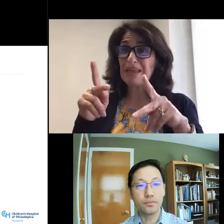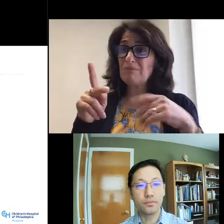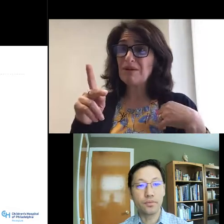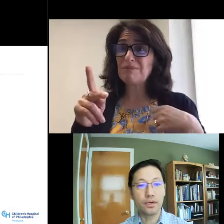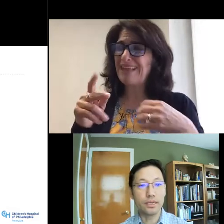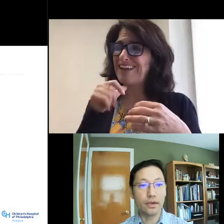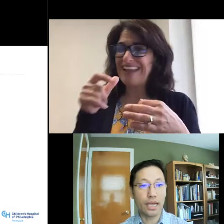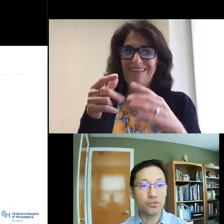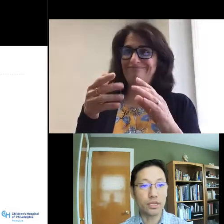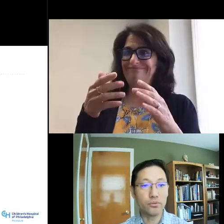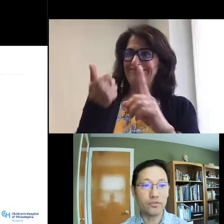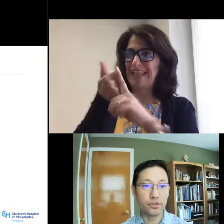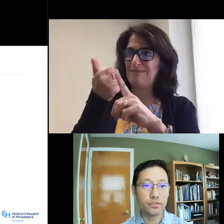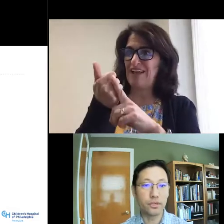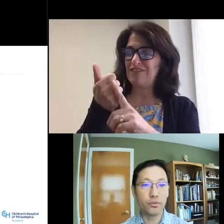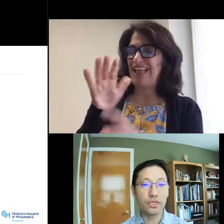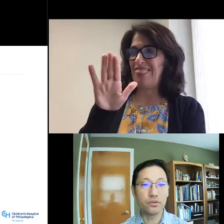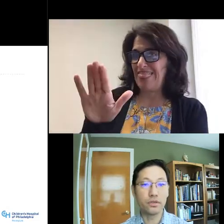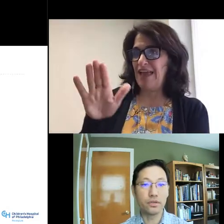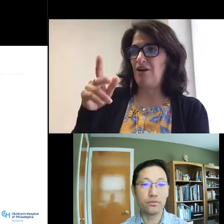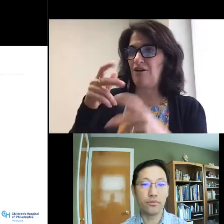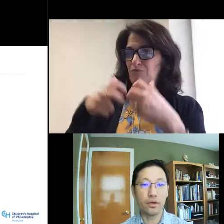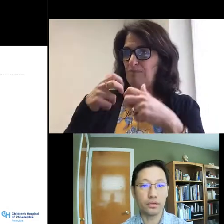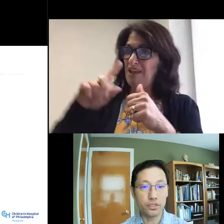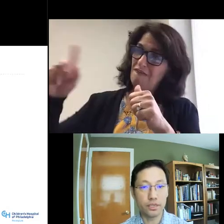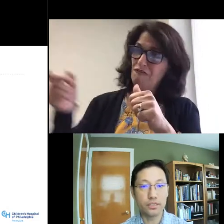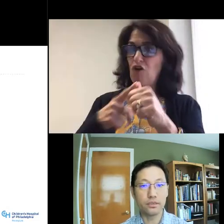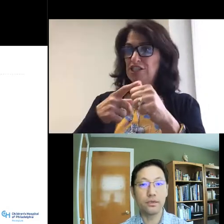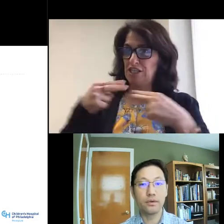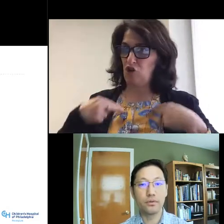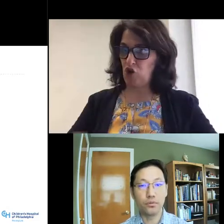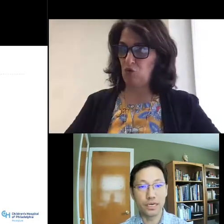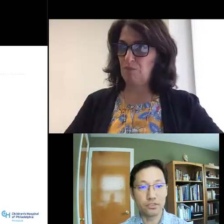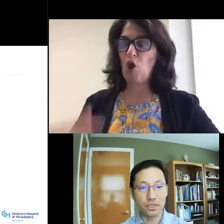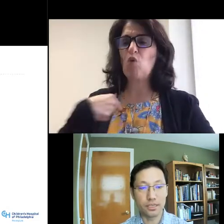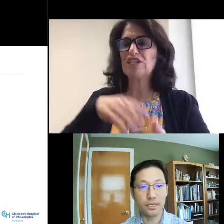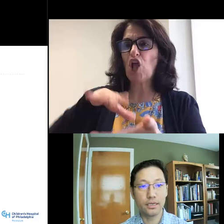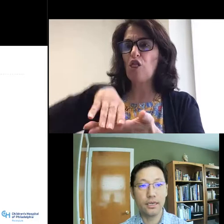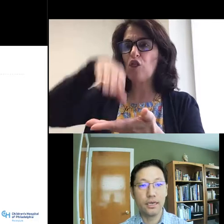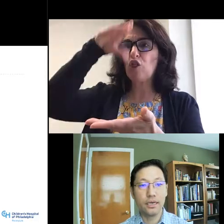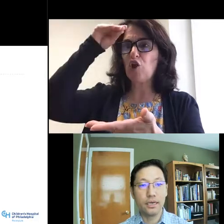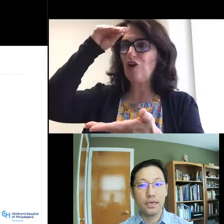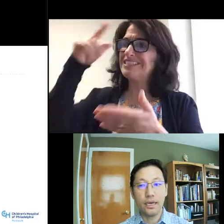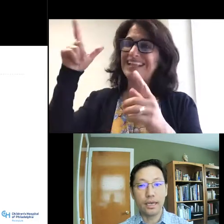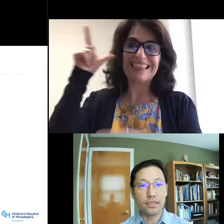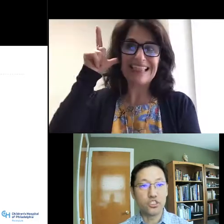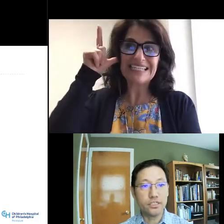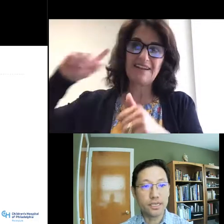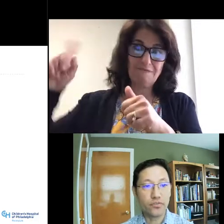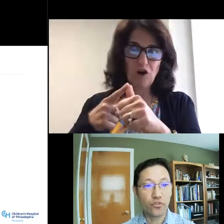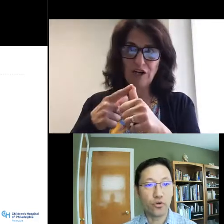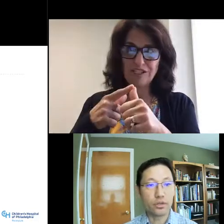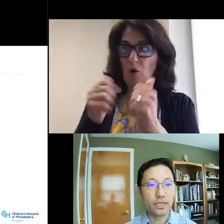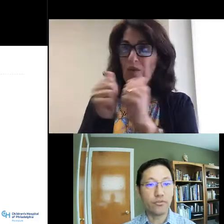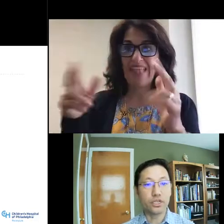problems. They are actually human first. We need to learn to listen without judging. And the G